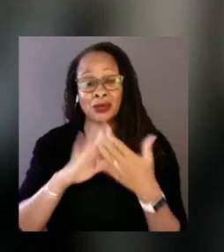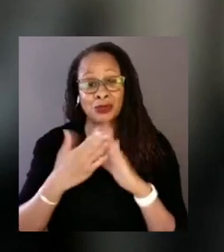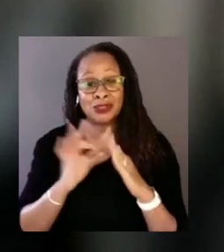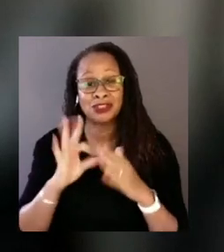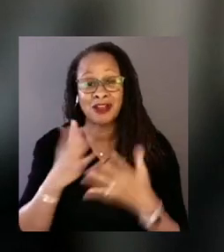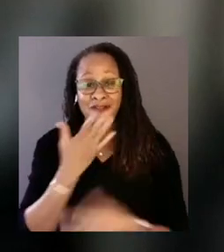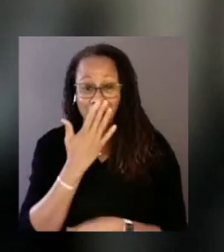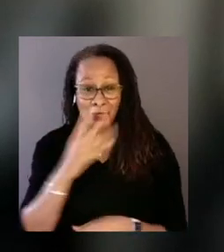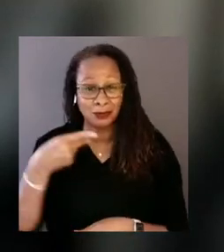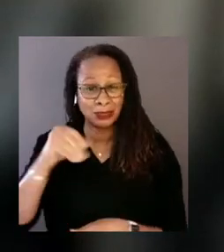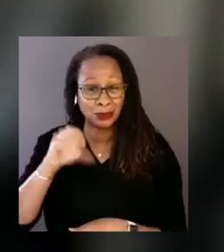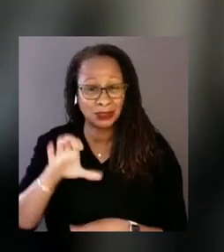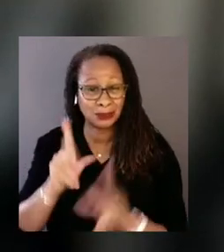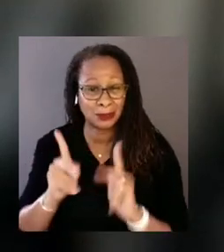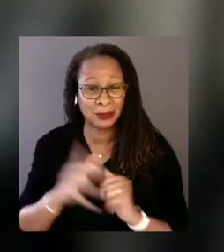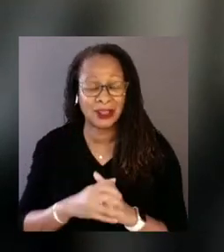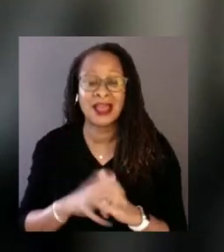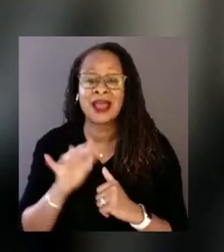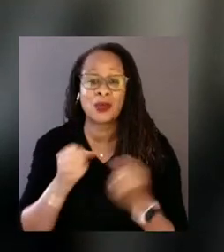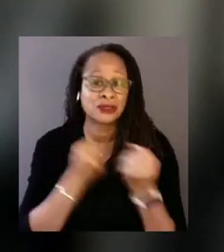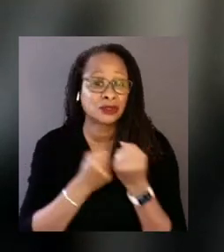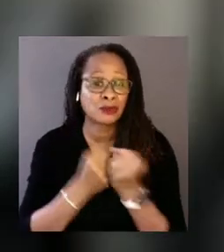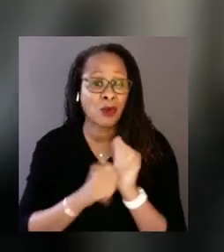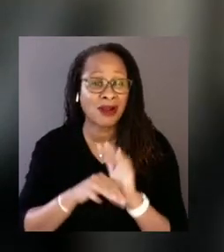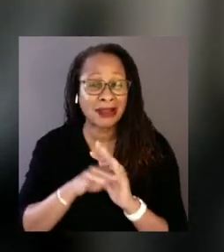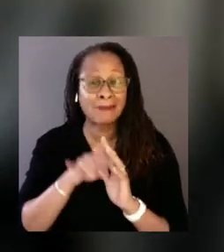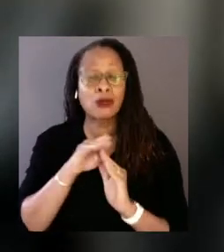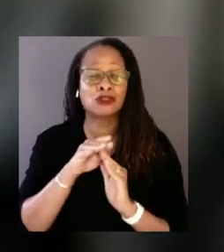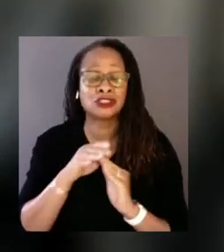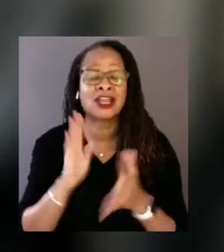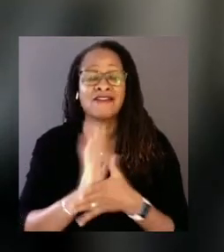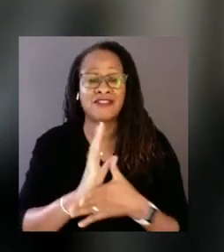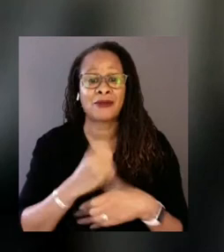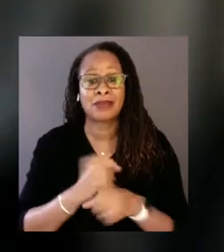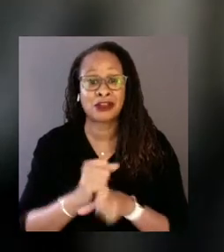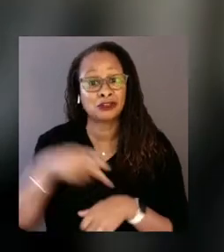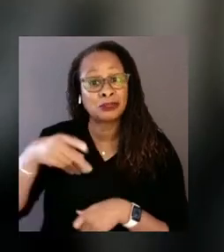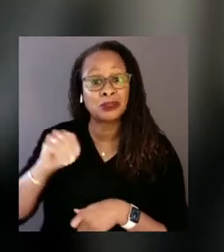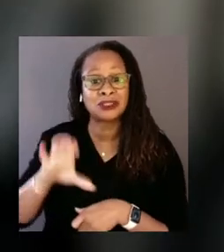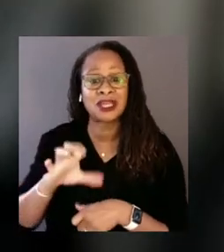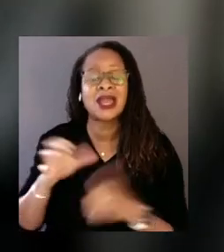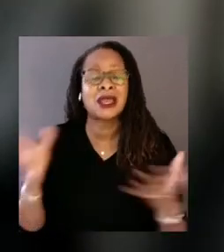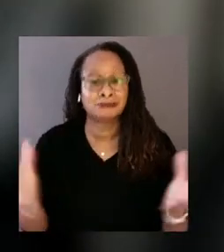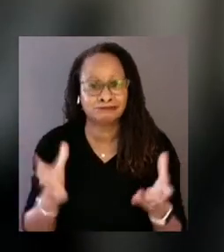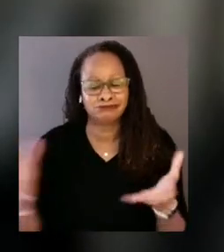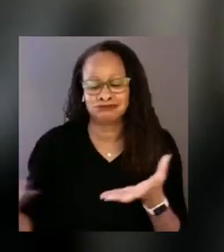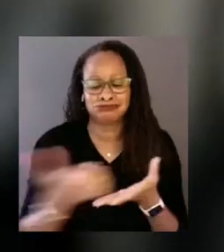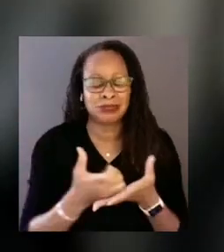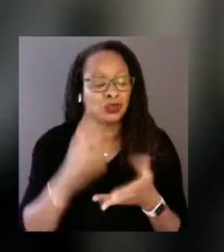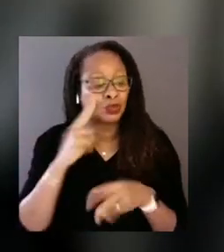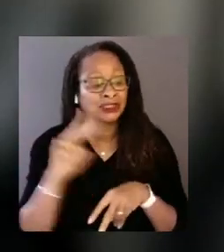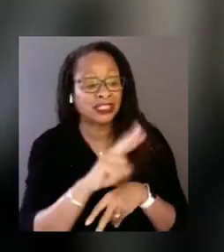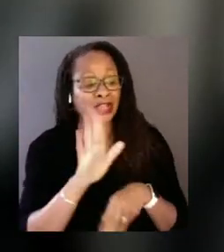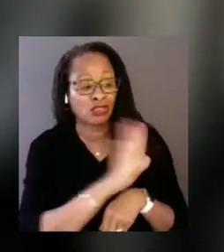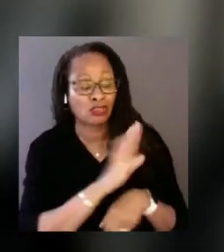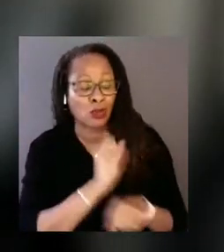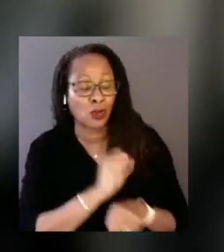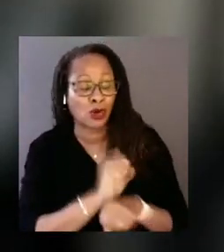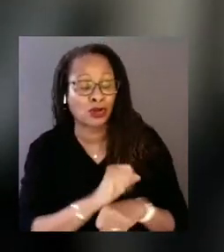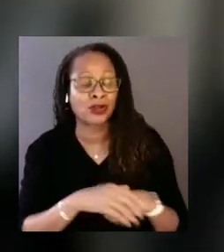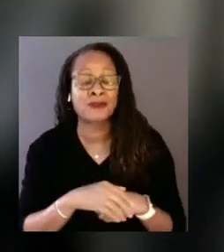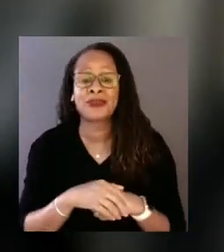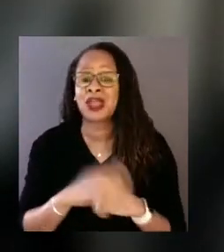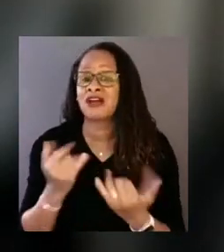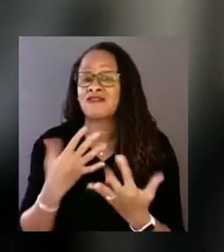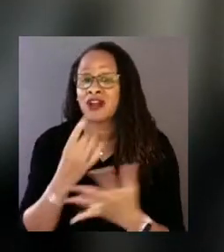films, supports emerging filmmakers of color, and cultivates audiences for their work. Firelight's programs include